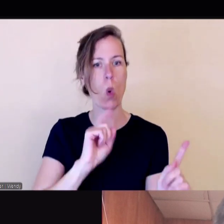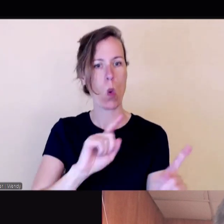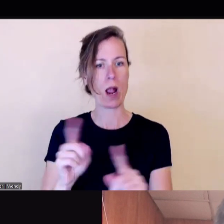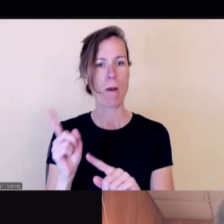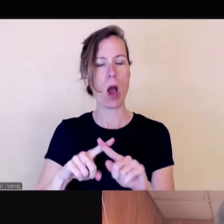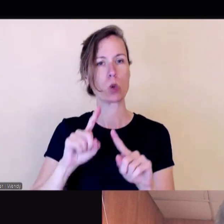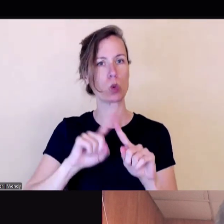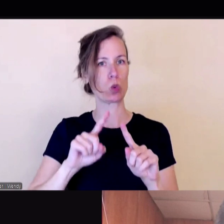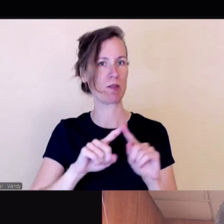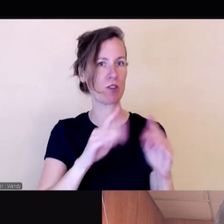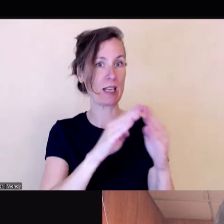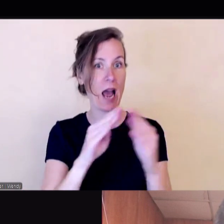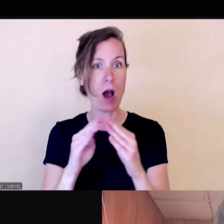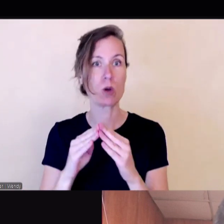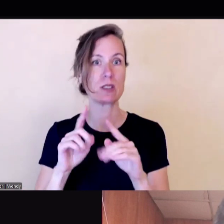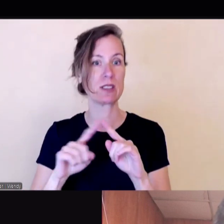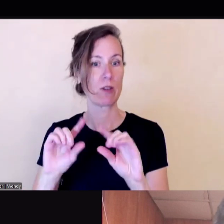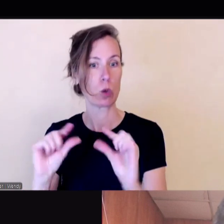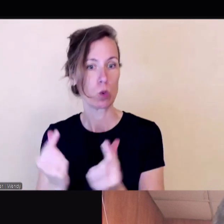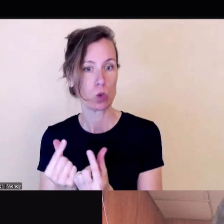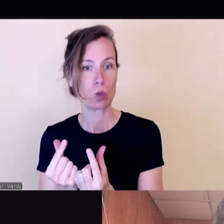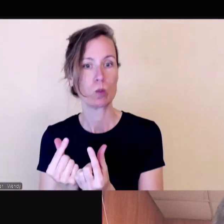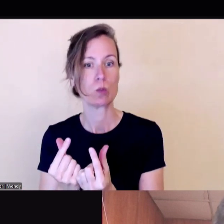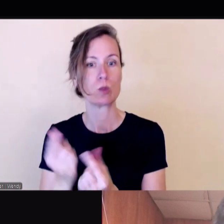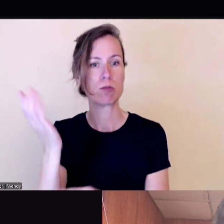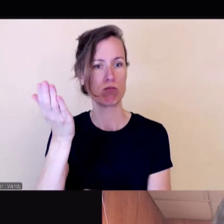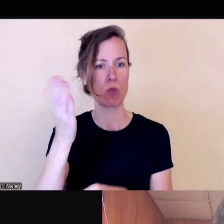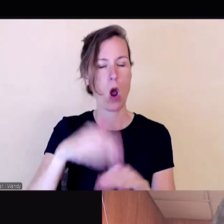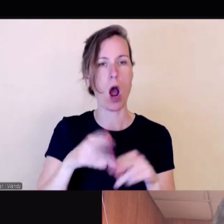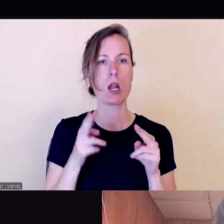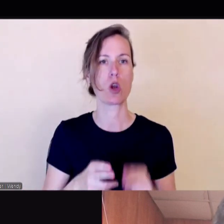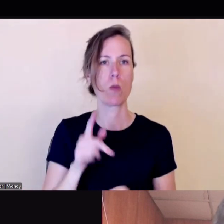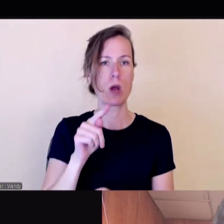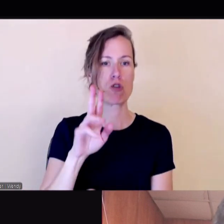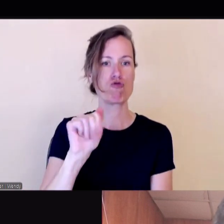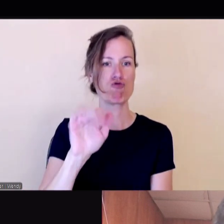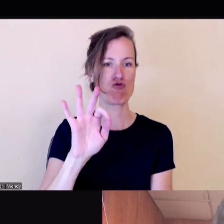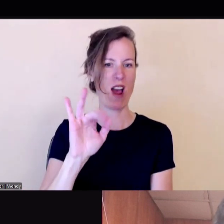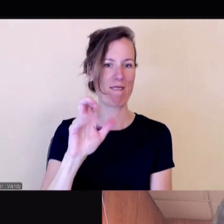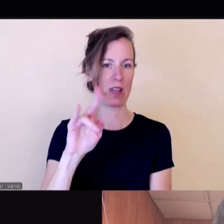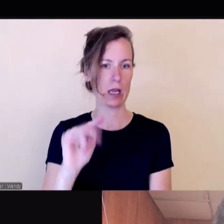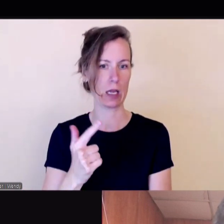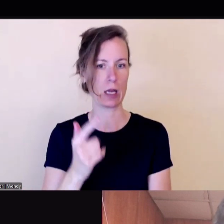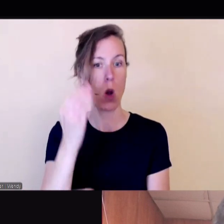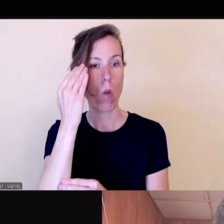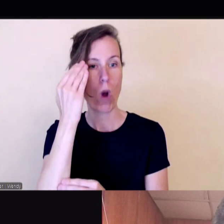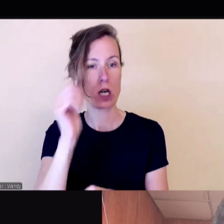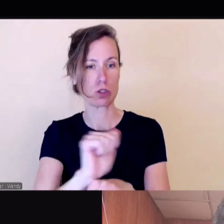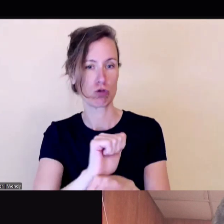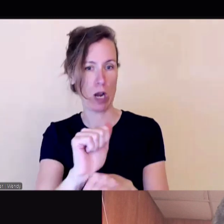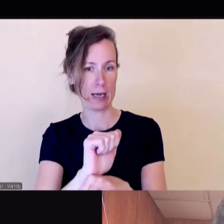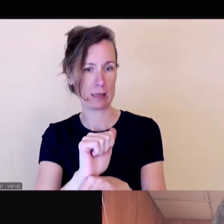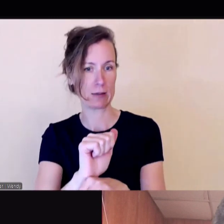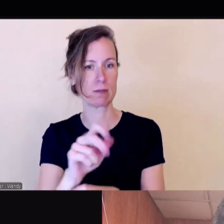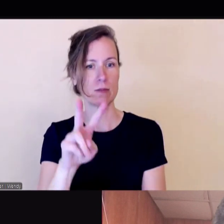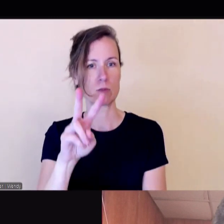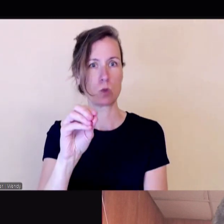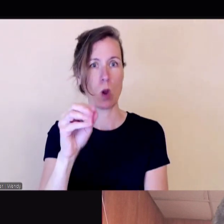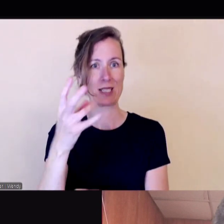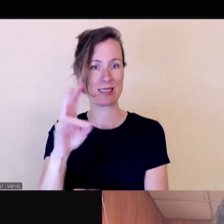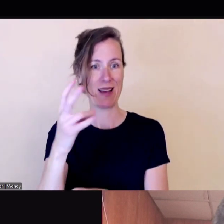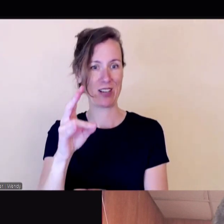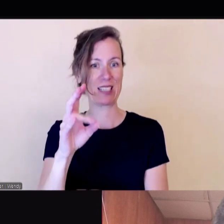In 2017, County Council passed the Language Access for Public Services Act, which means that, in essence, this